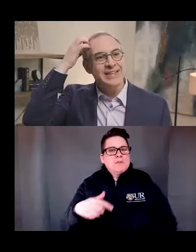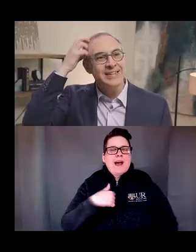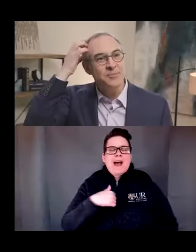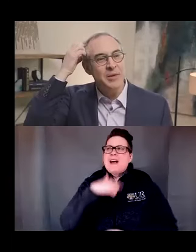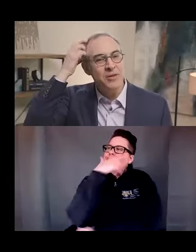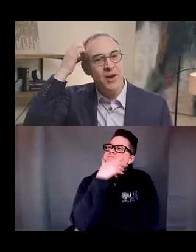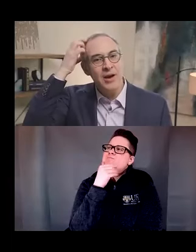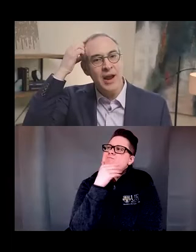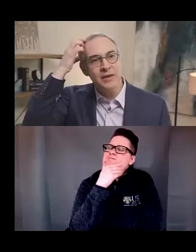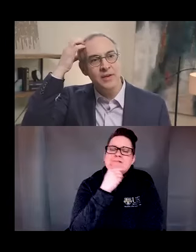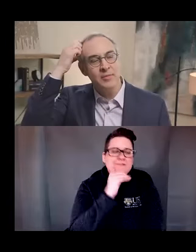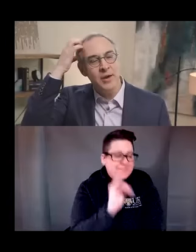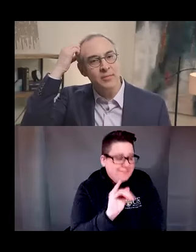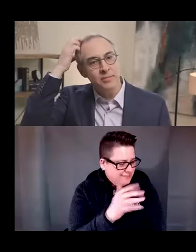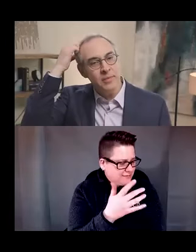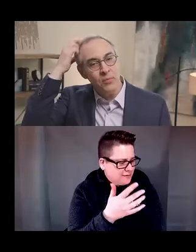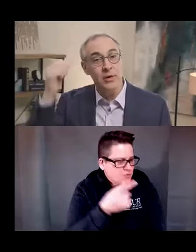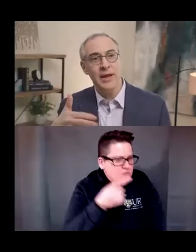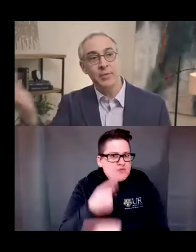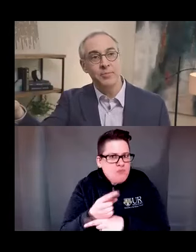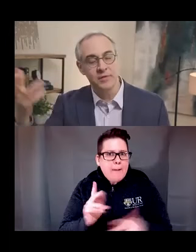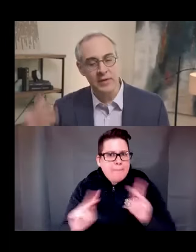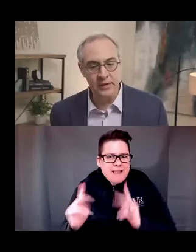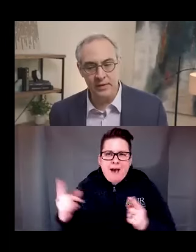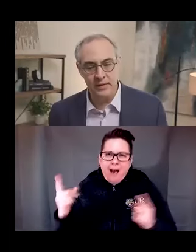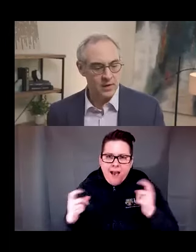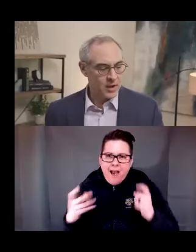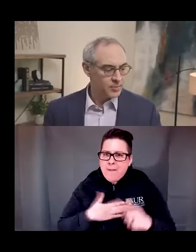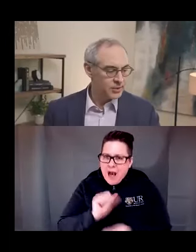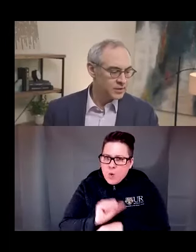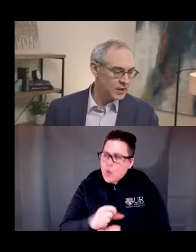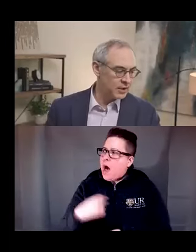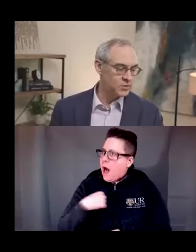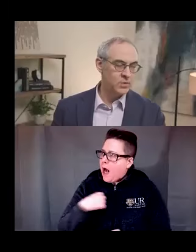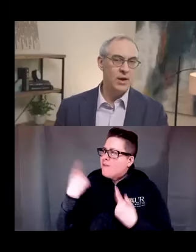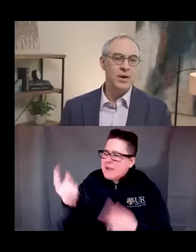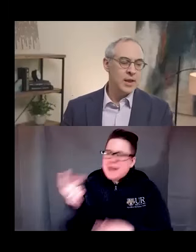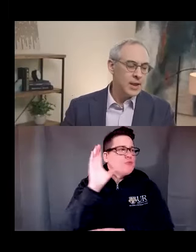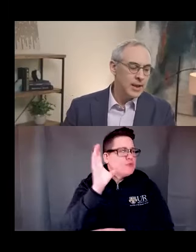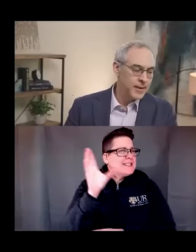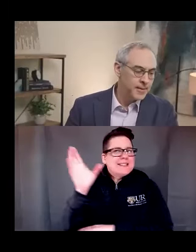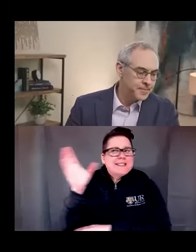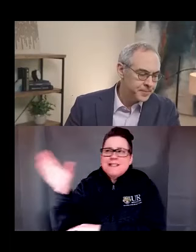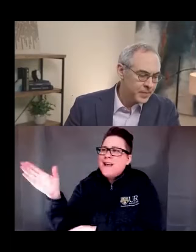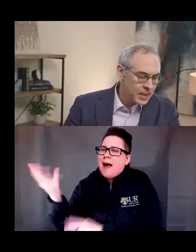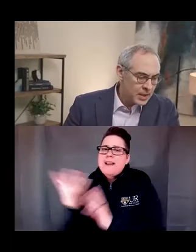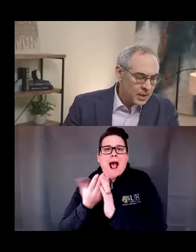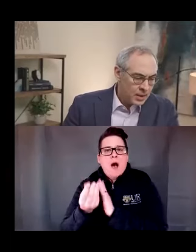head like, people are asking about my work. I have been presenting this places elsewhere.